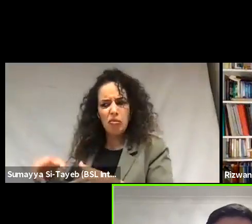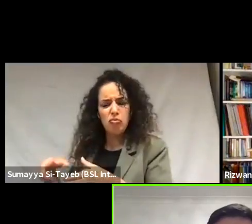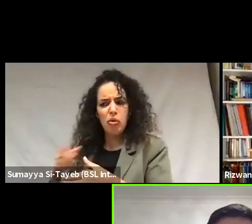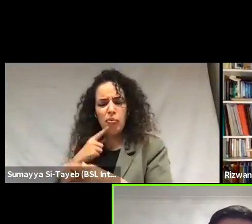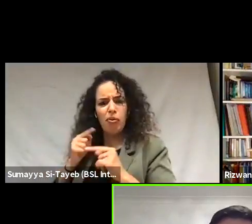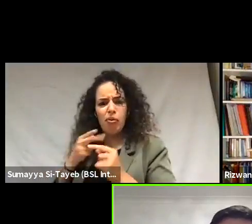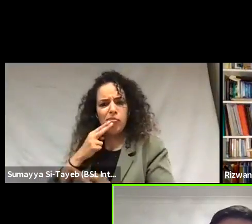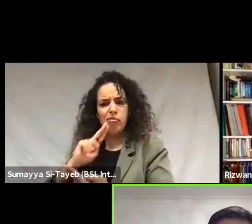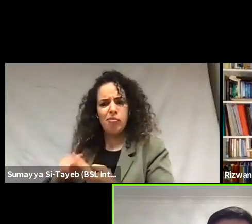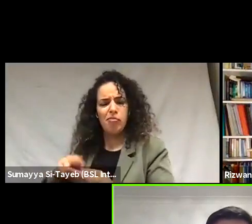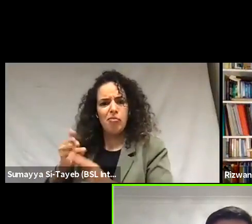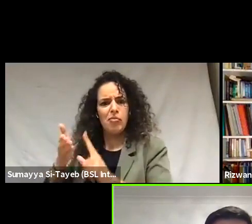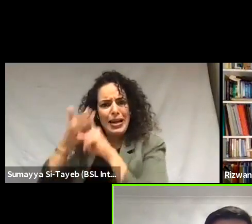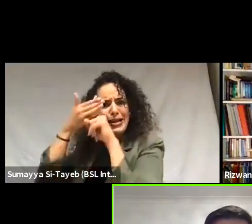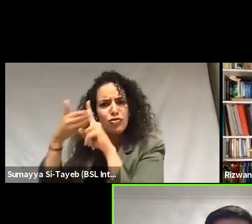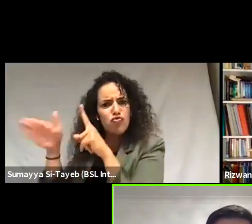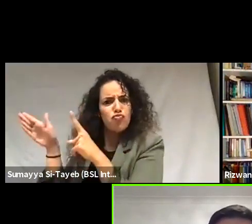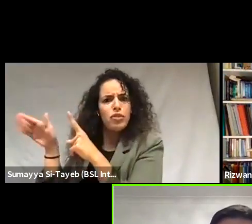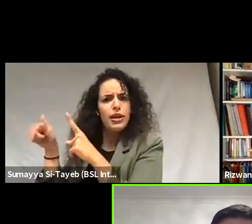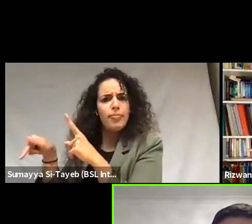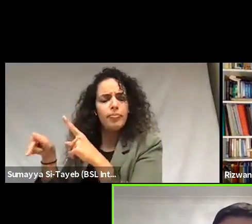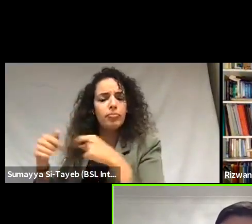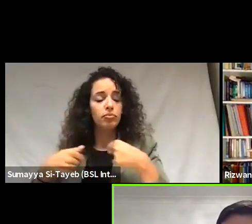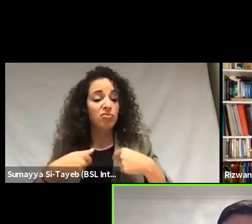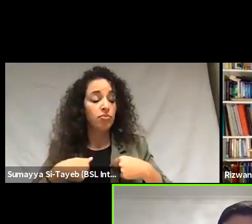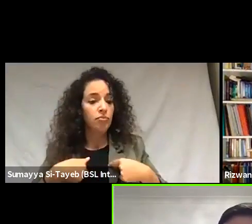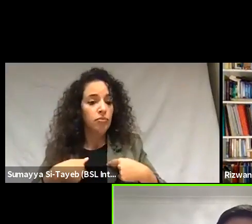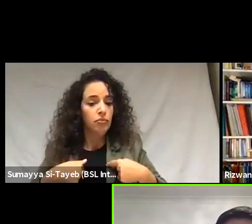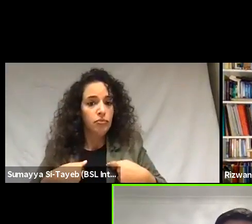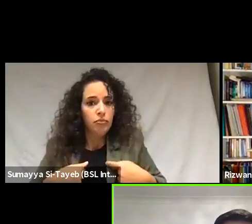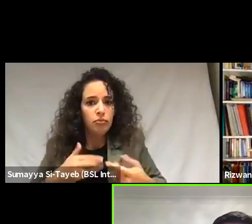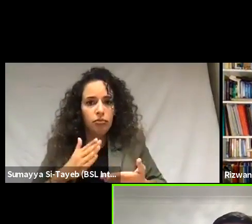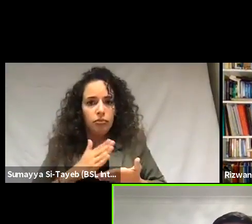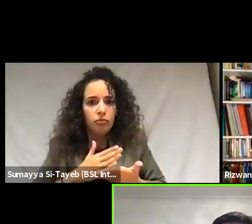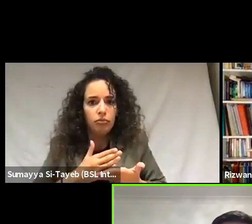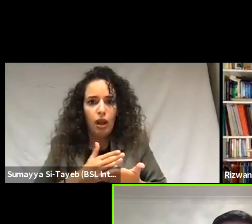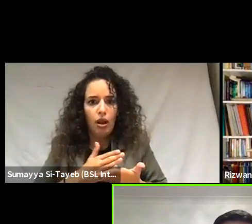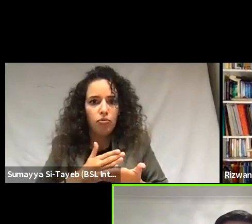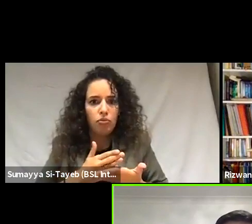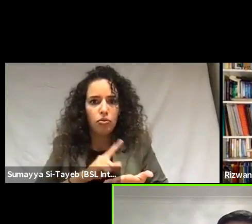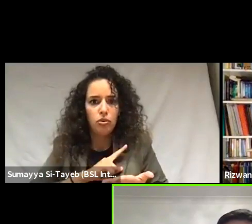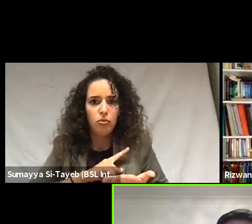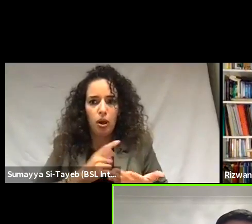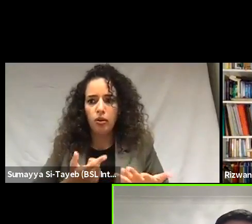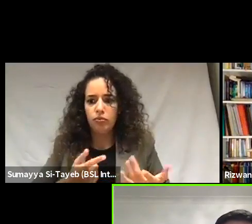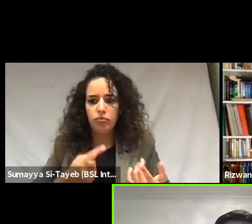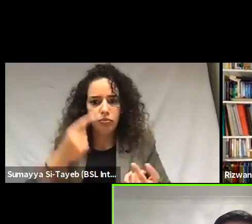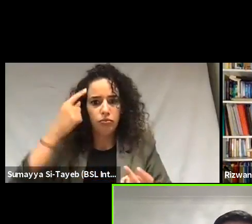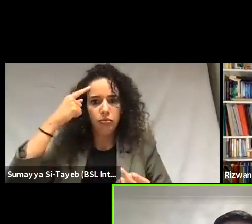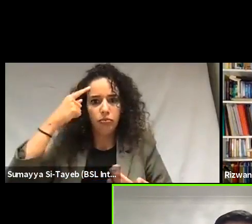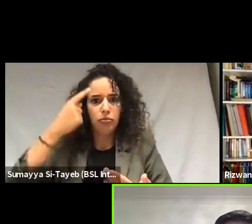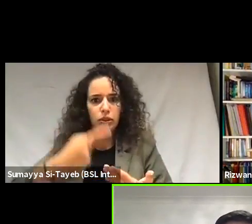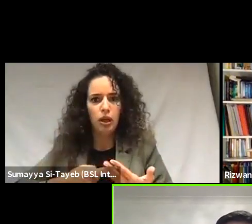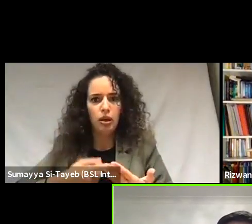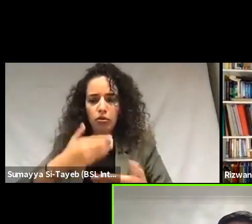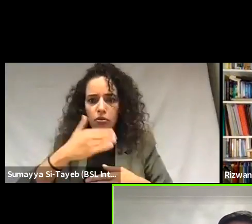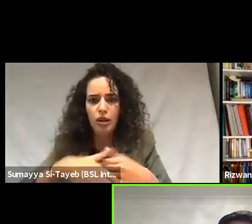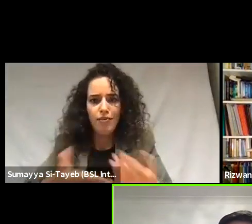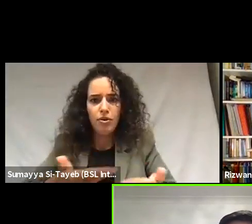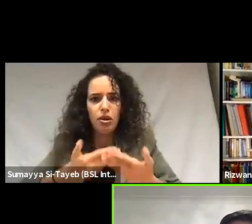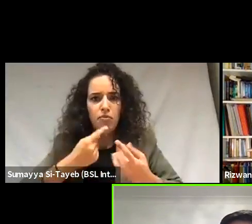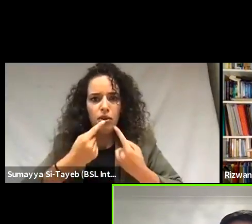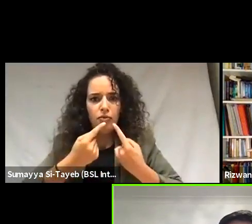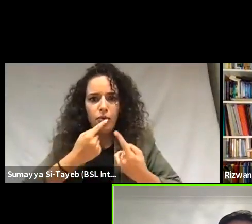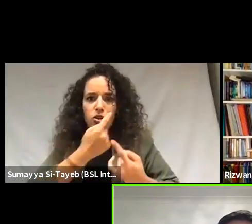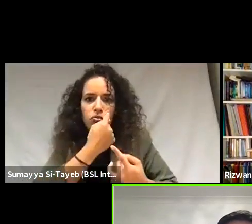I'm not sure to this day as to why they would reach that conclusion. Unfortunately, they never provided any such information. It